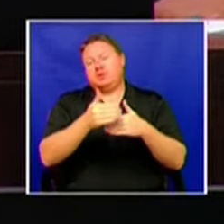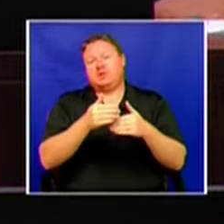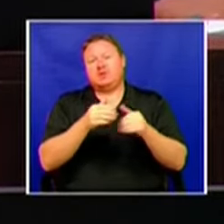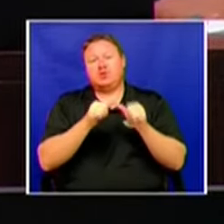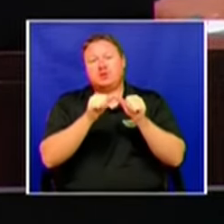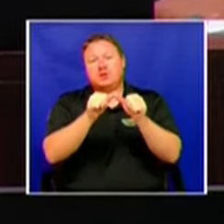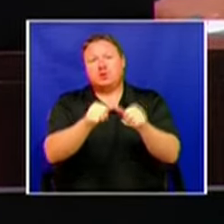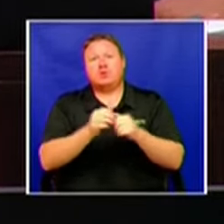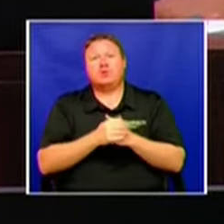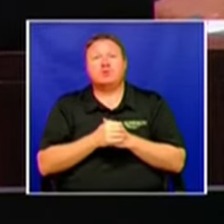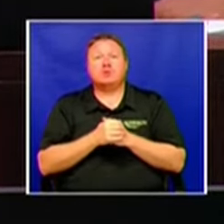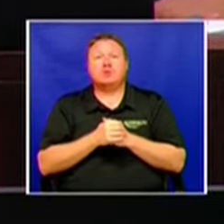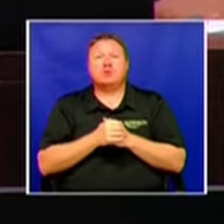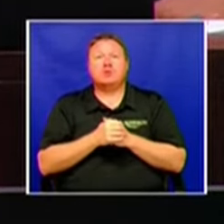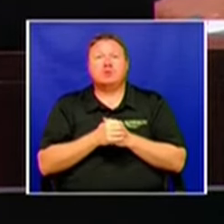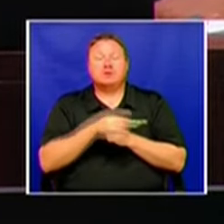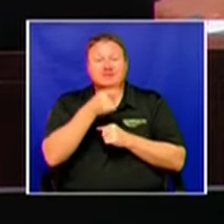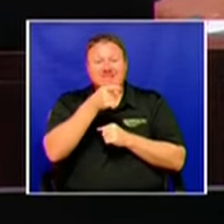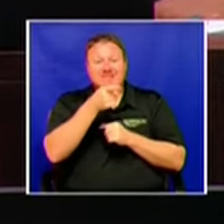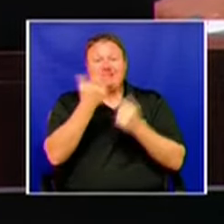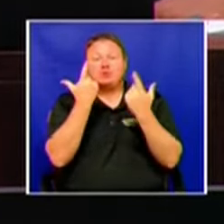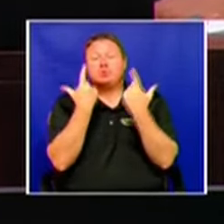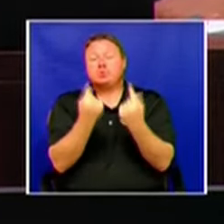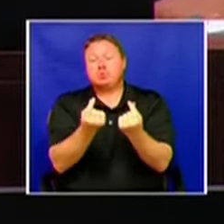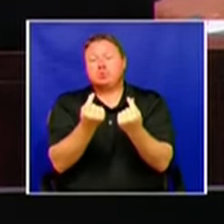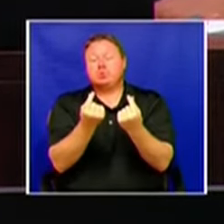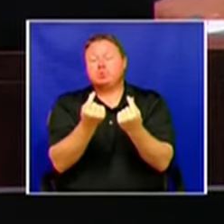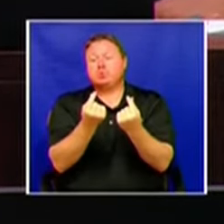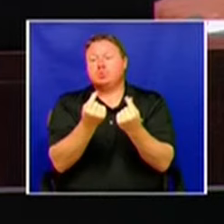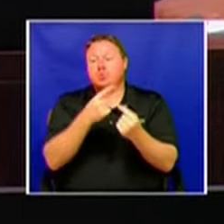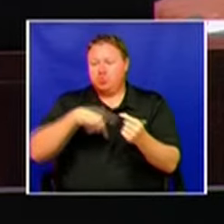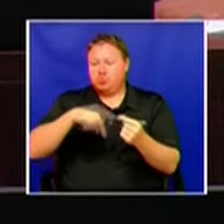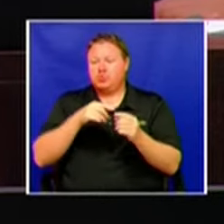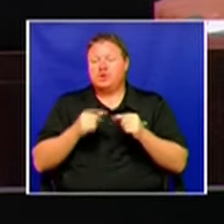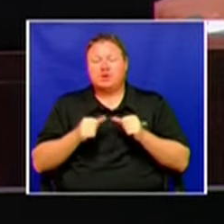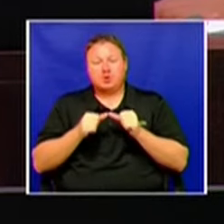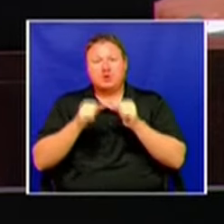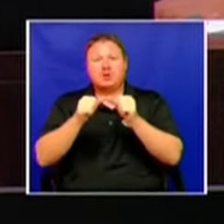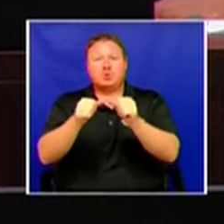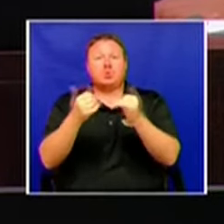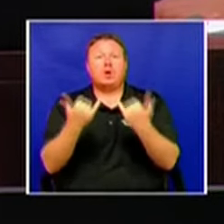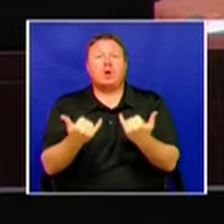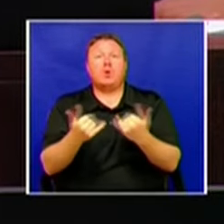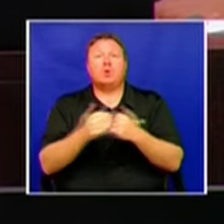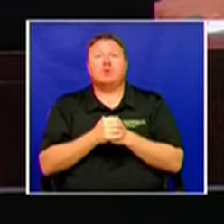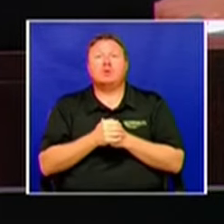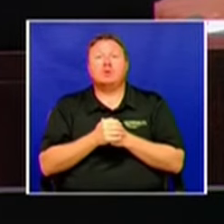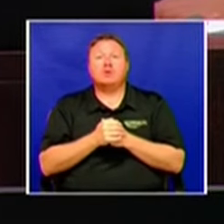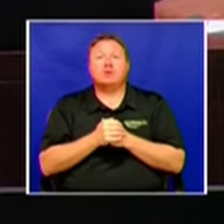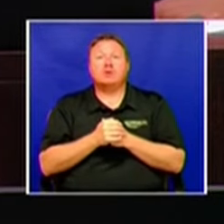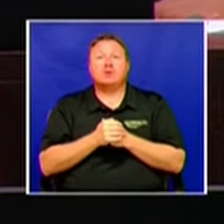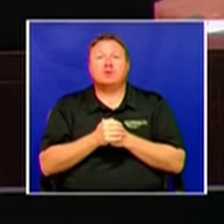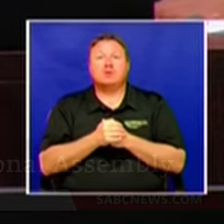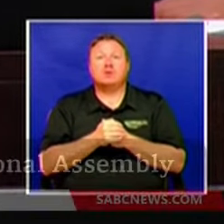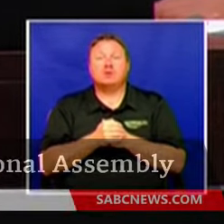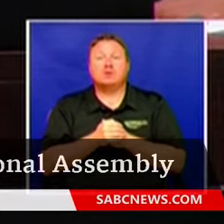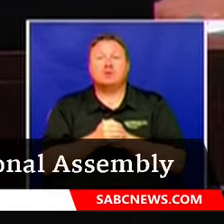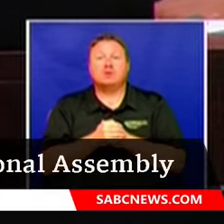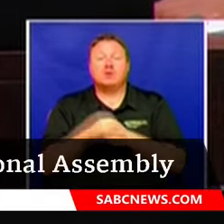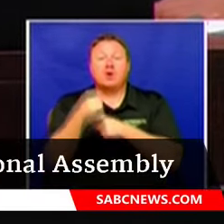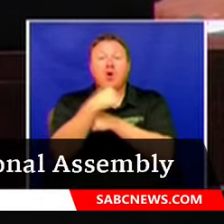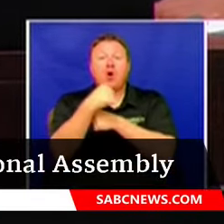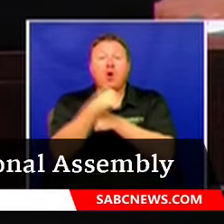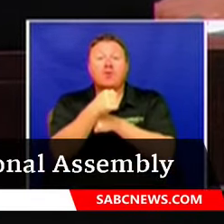so even as we continue now, and that office has